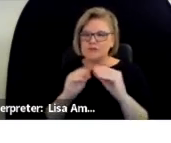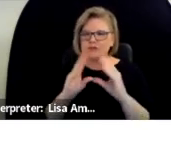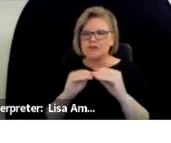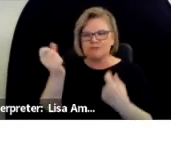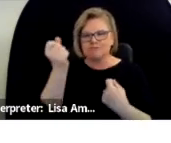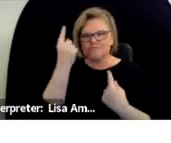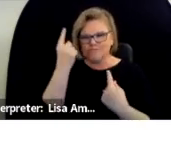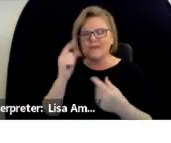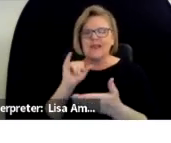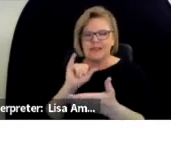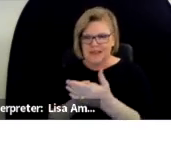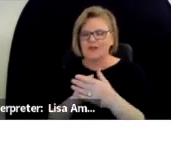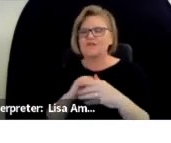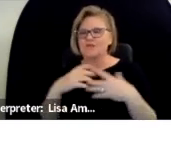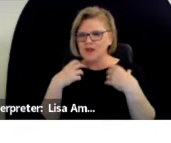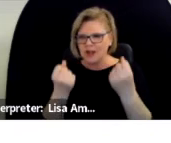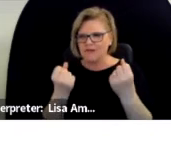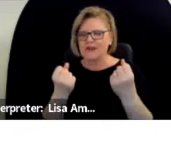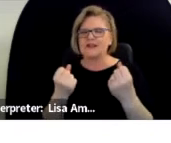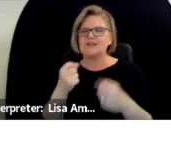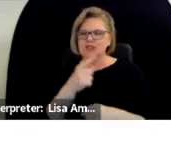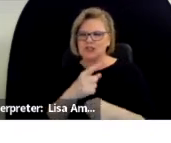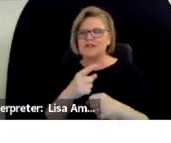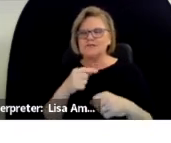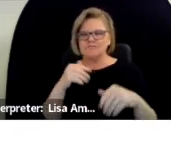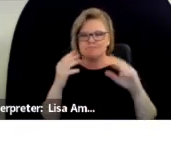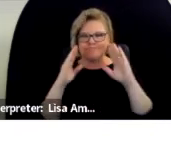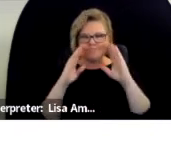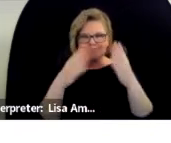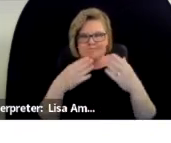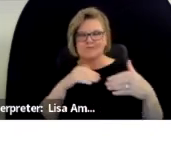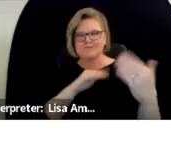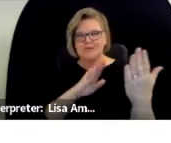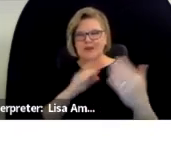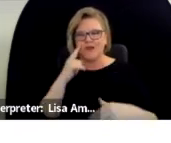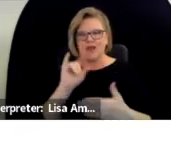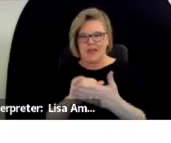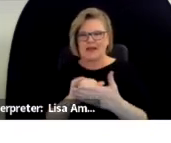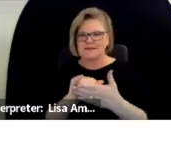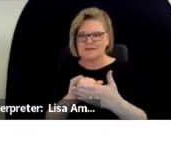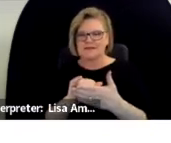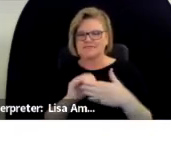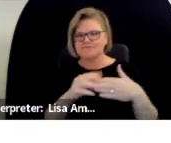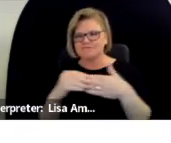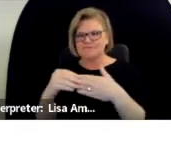This personal experience provides an empathetic lens through which she guides the clinic.